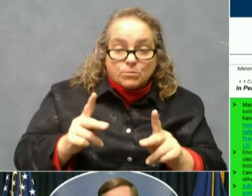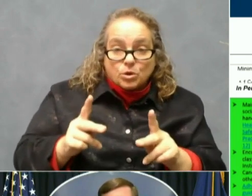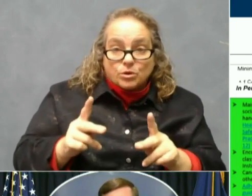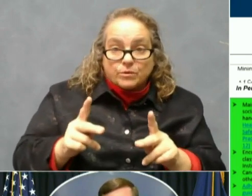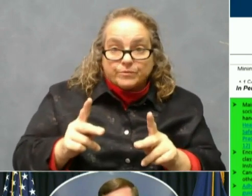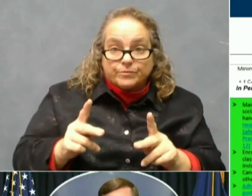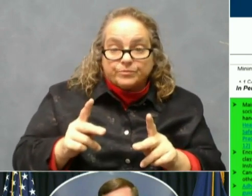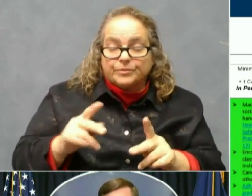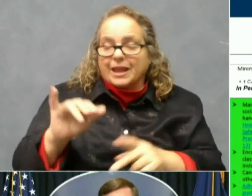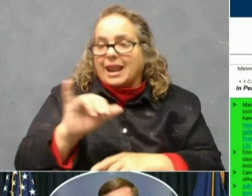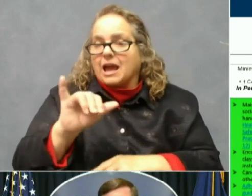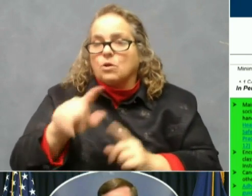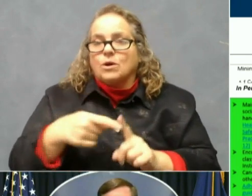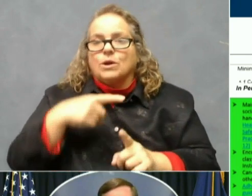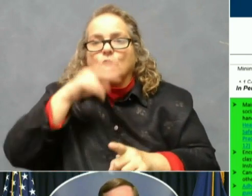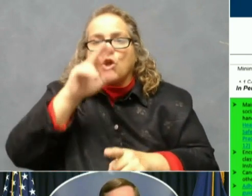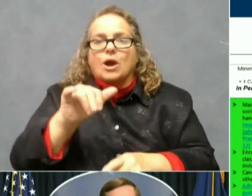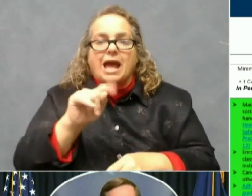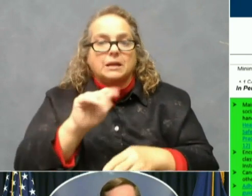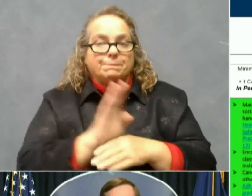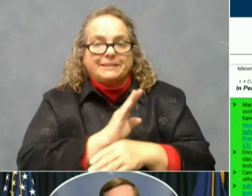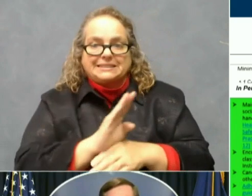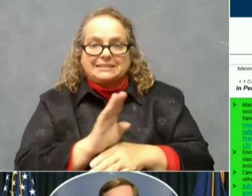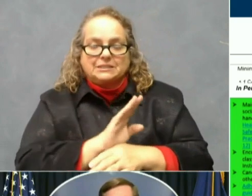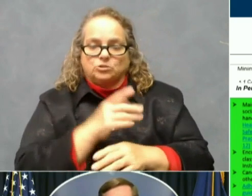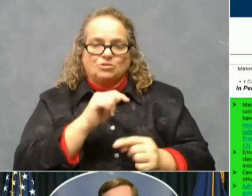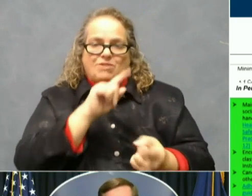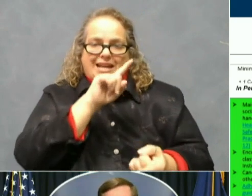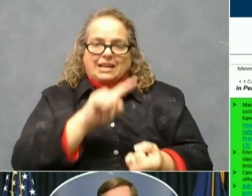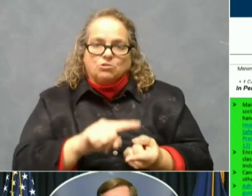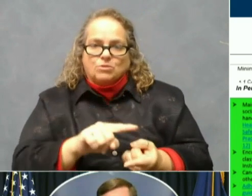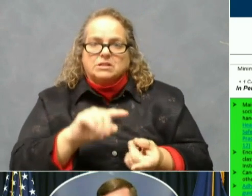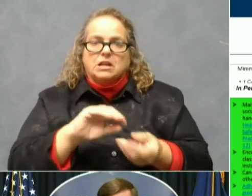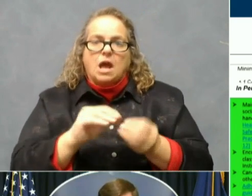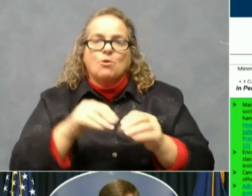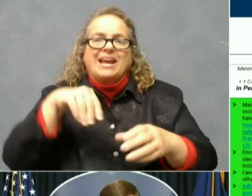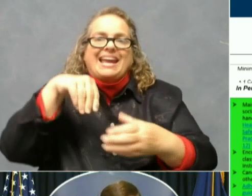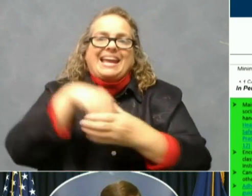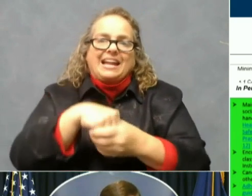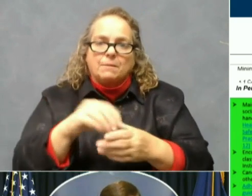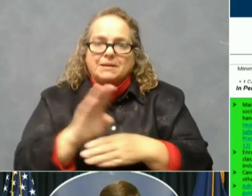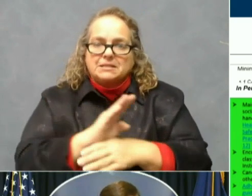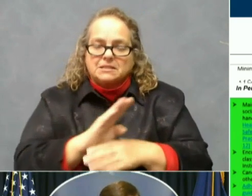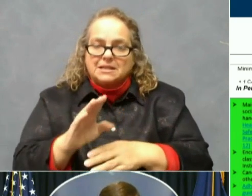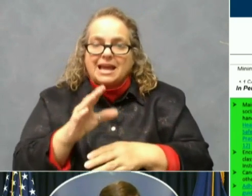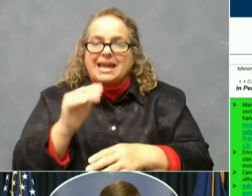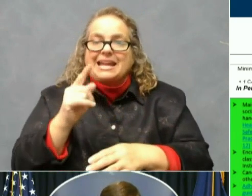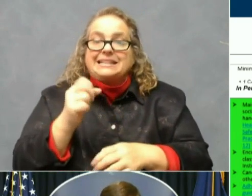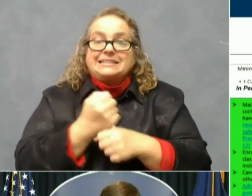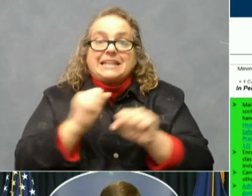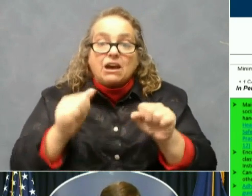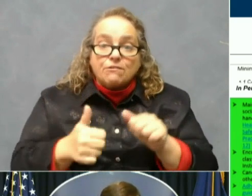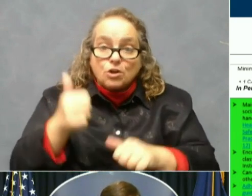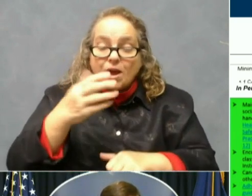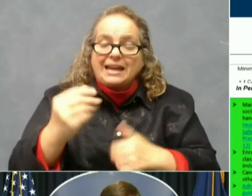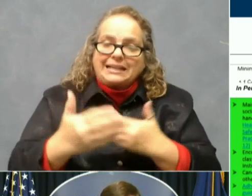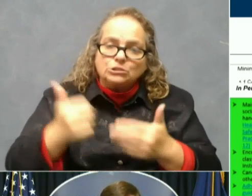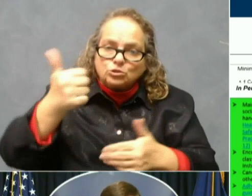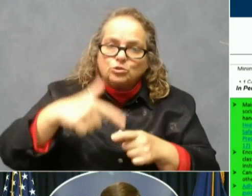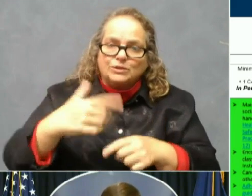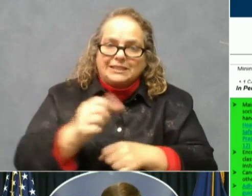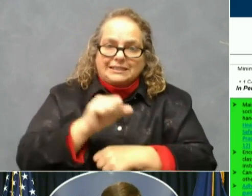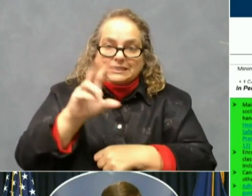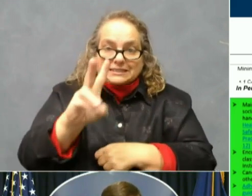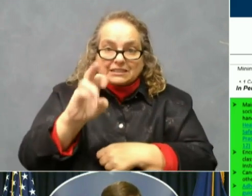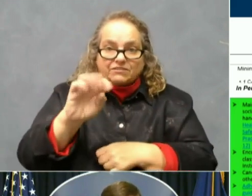at other businesses, that it's safer and that it's easier to get 6 feet in between individuals. And so